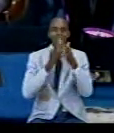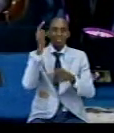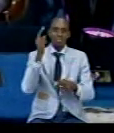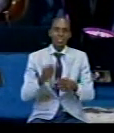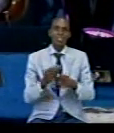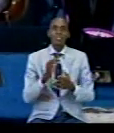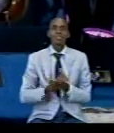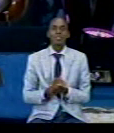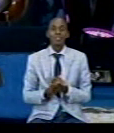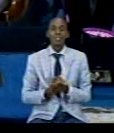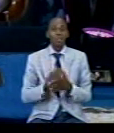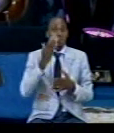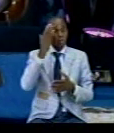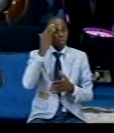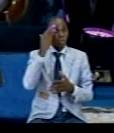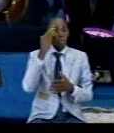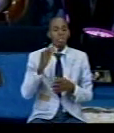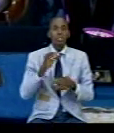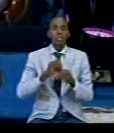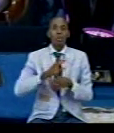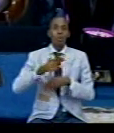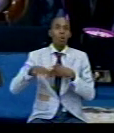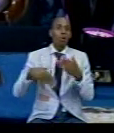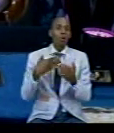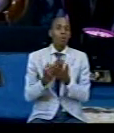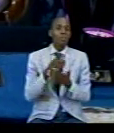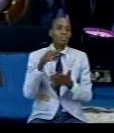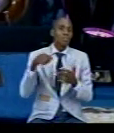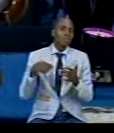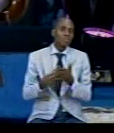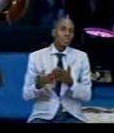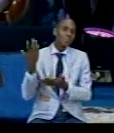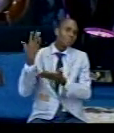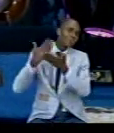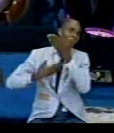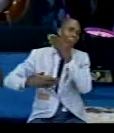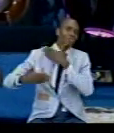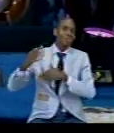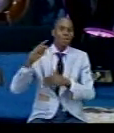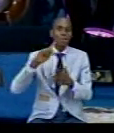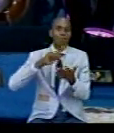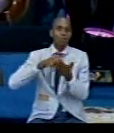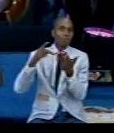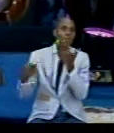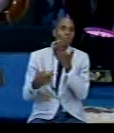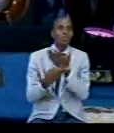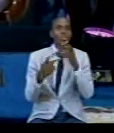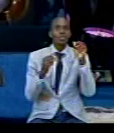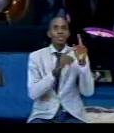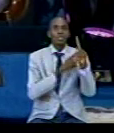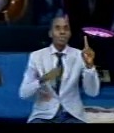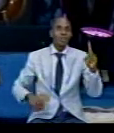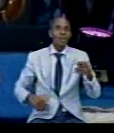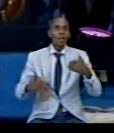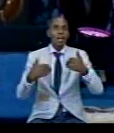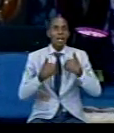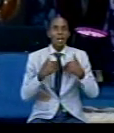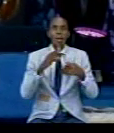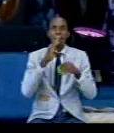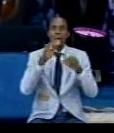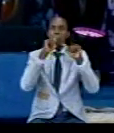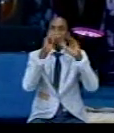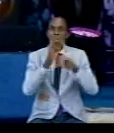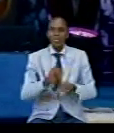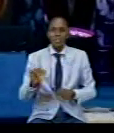You know, in all these global crusades, the Lord has been blessing